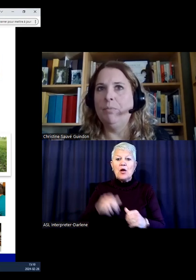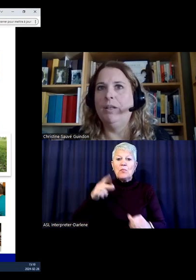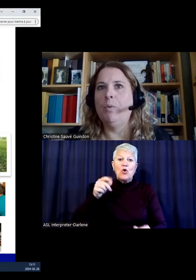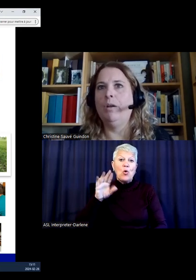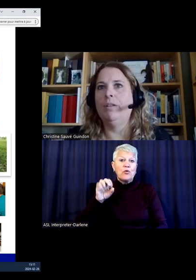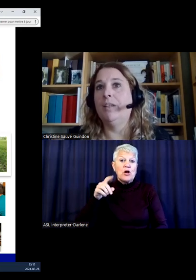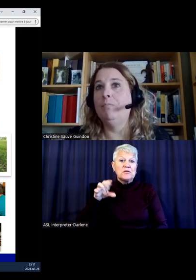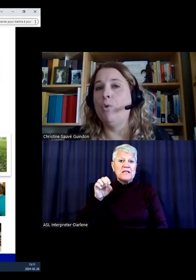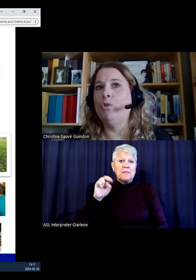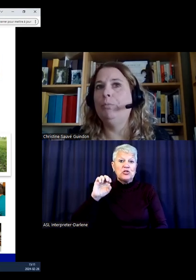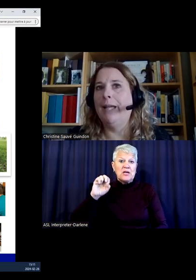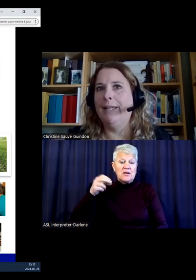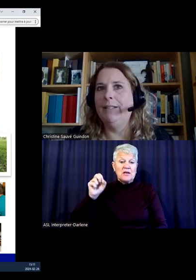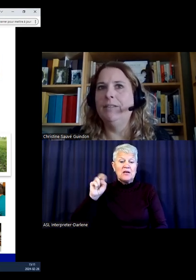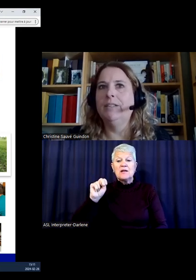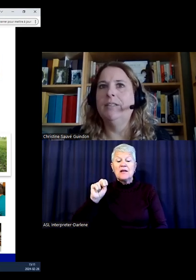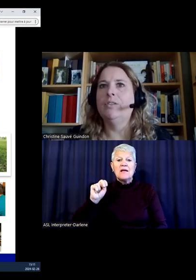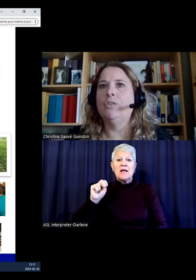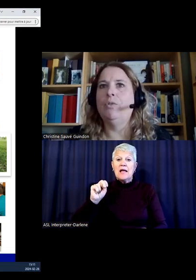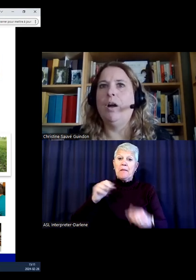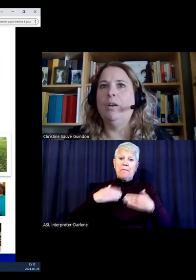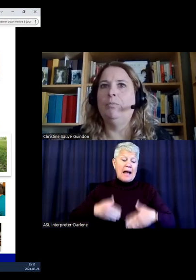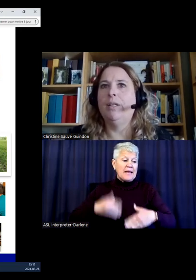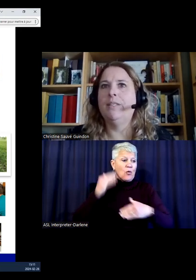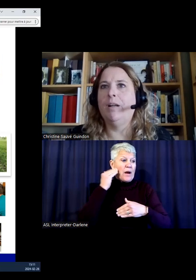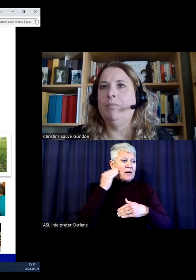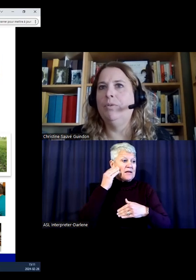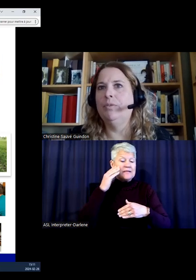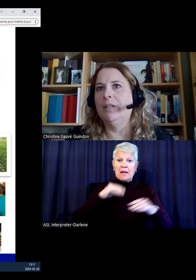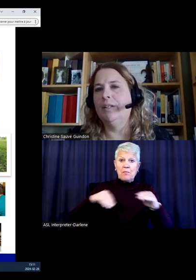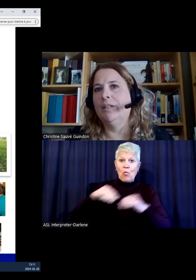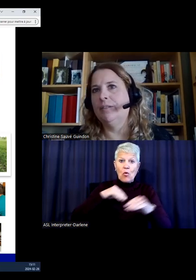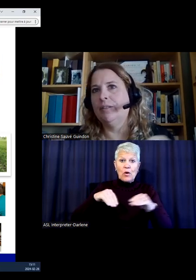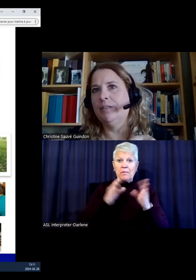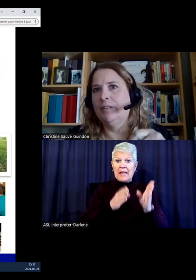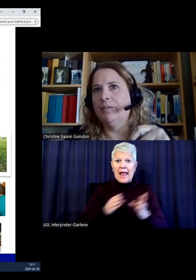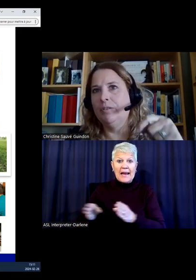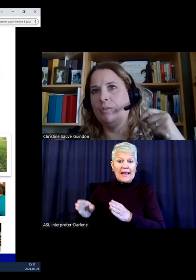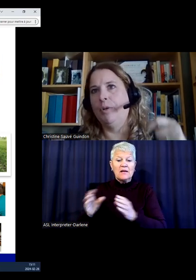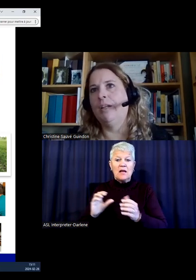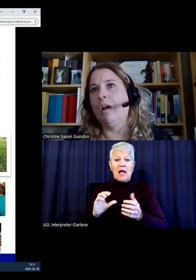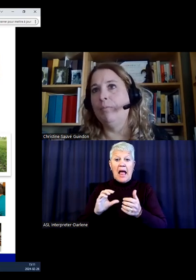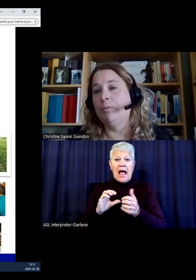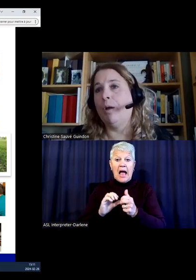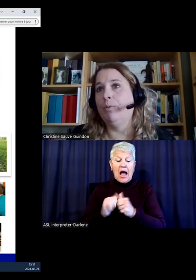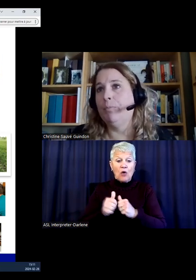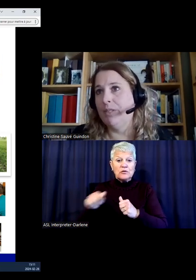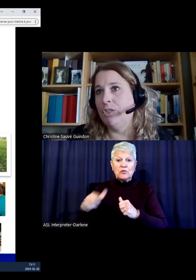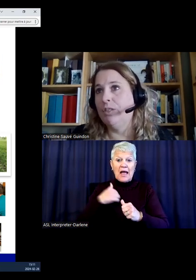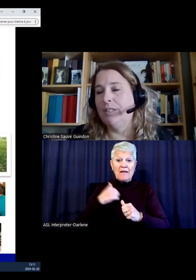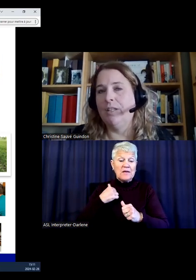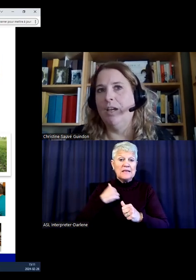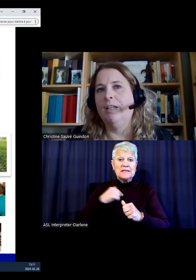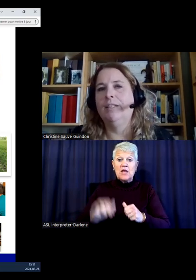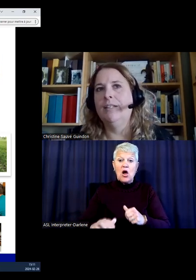Proprioception, body awareness, and motor planning. So how to bring his elbow to bring an arm in proper